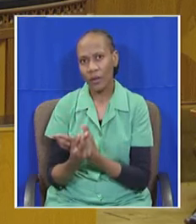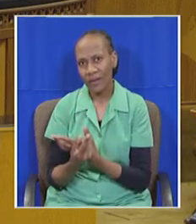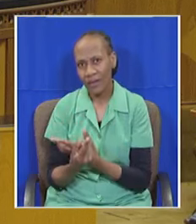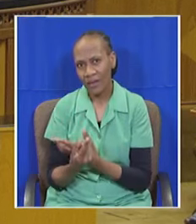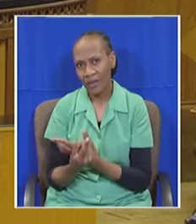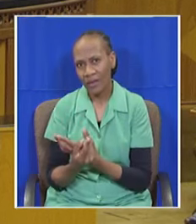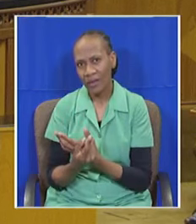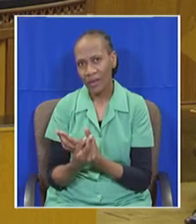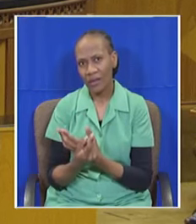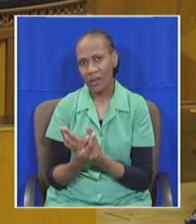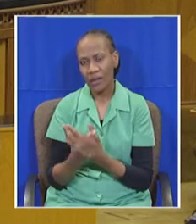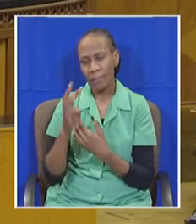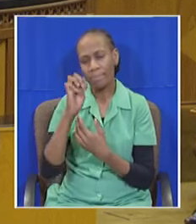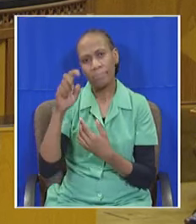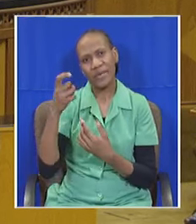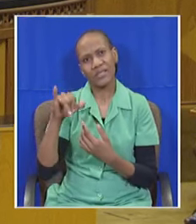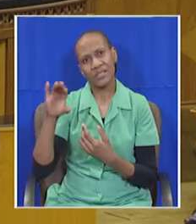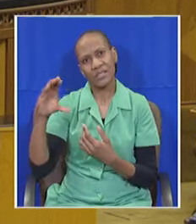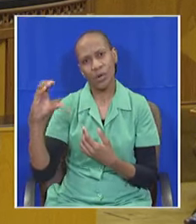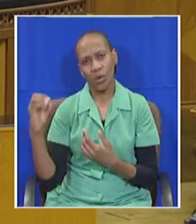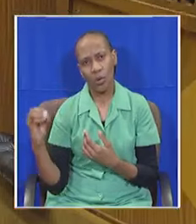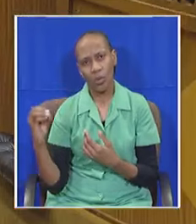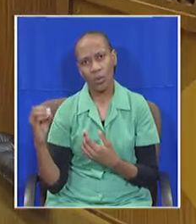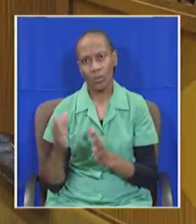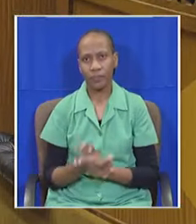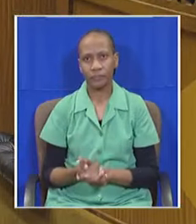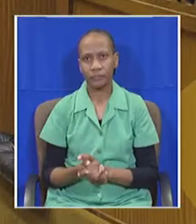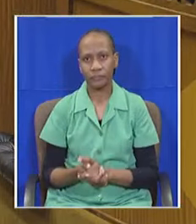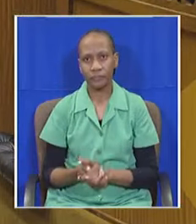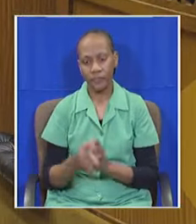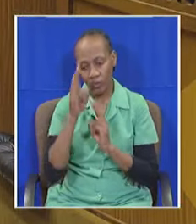Guadalajara, Mexico. Honorable Fox.